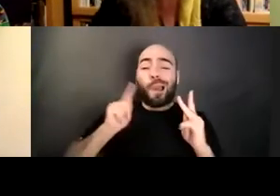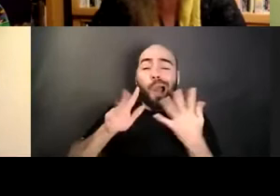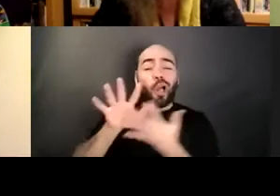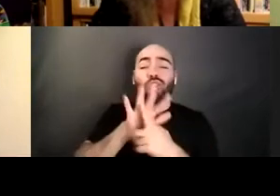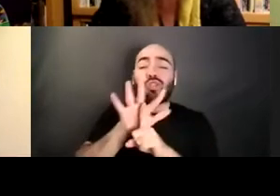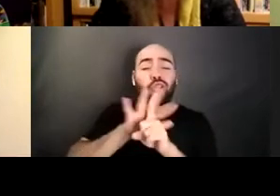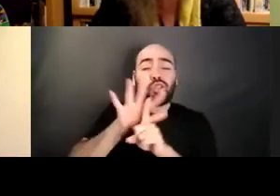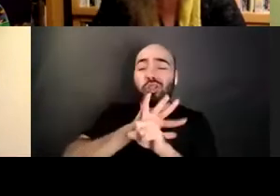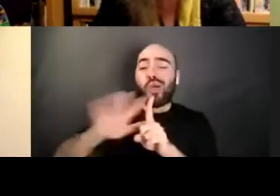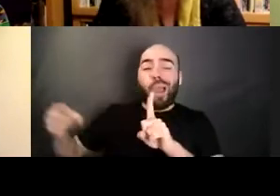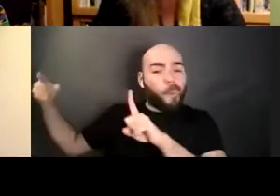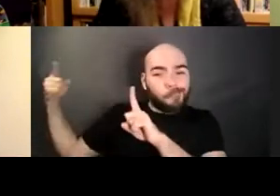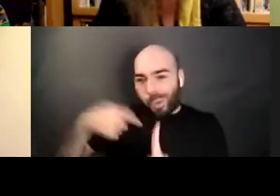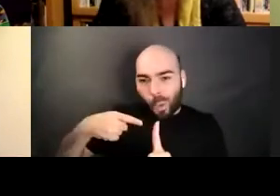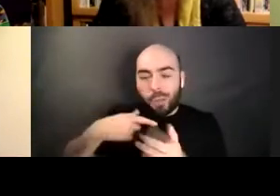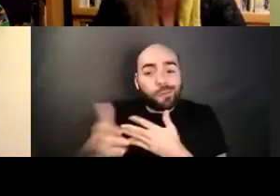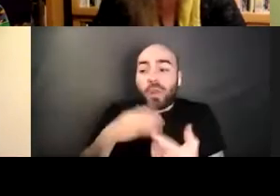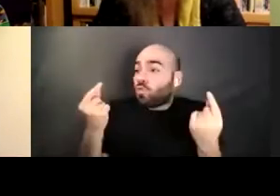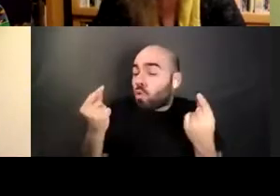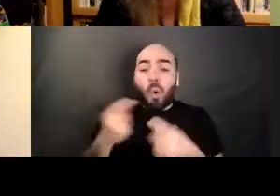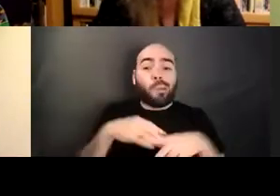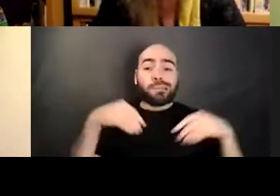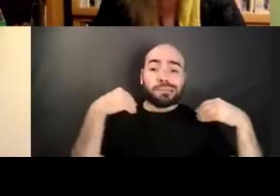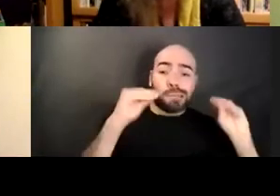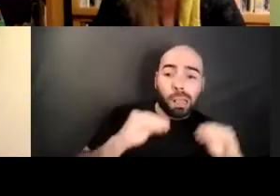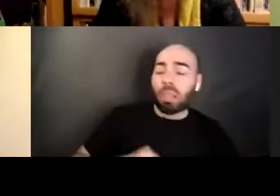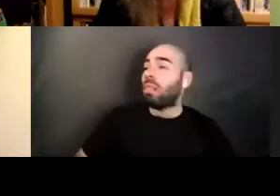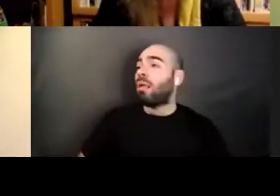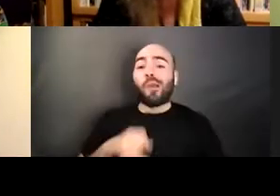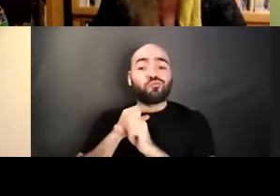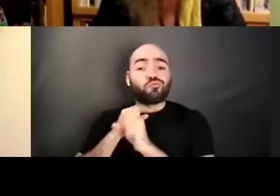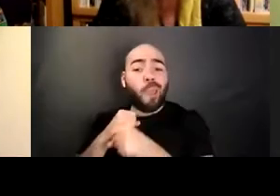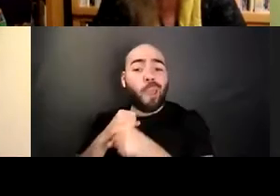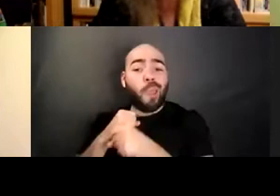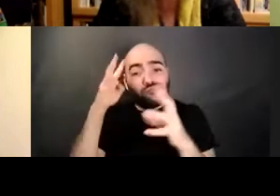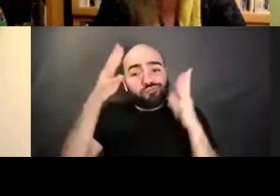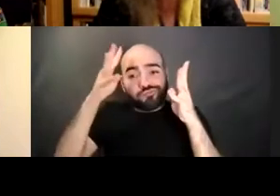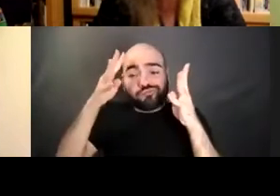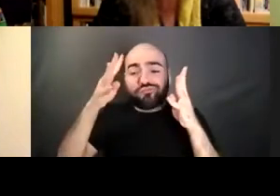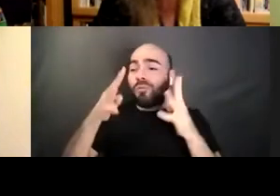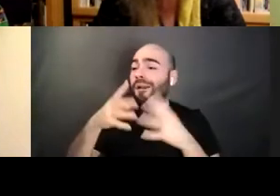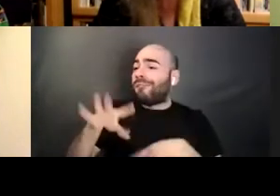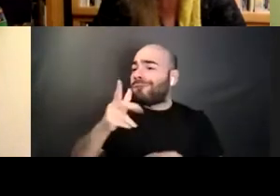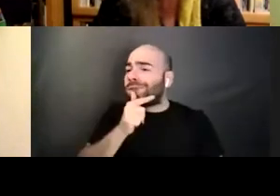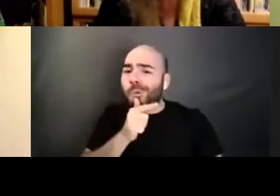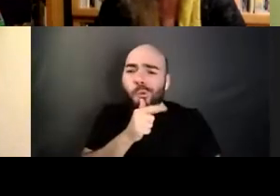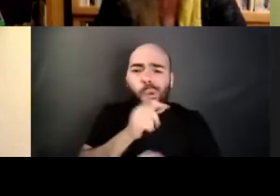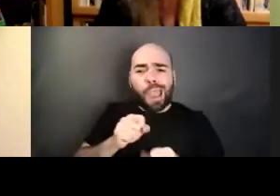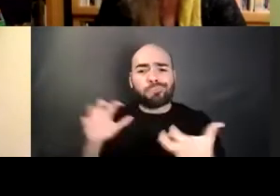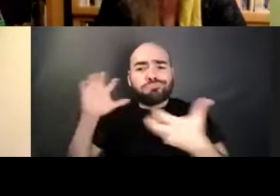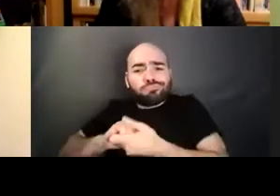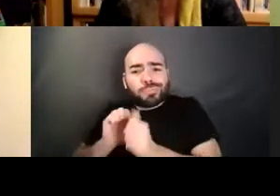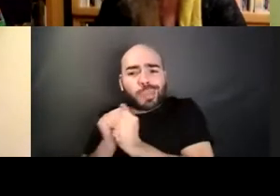putting out into the world, whether you're selling it, whether you're trying to find collaborators or bring it or connect it to